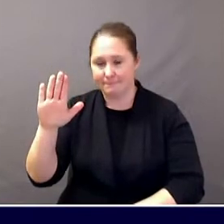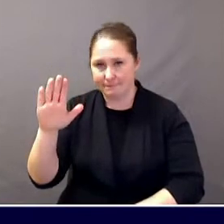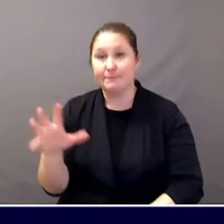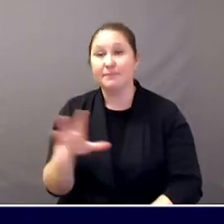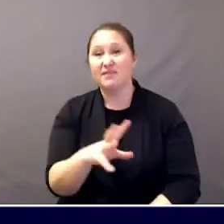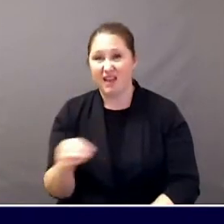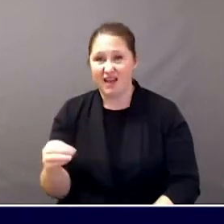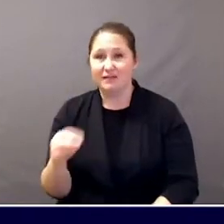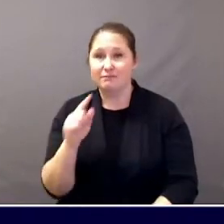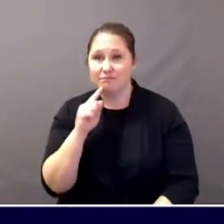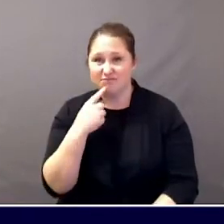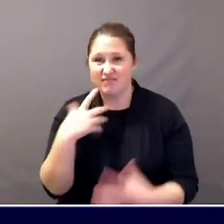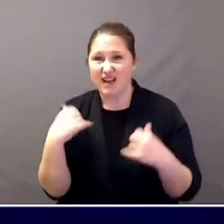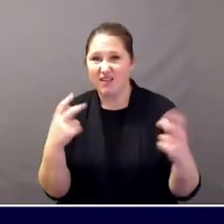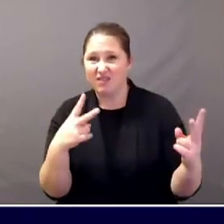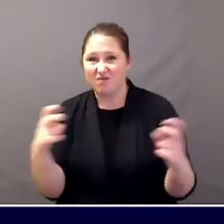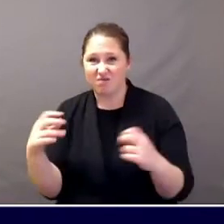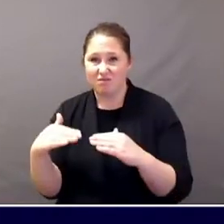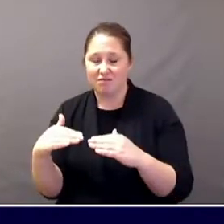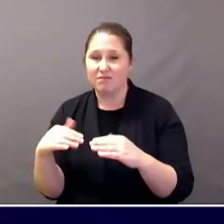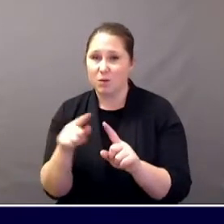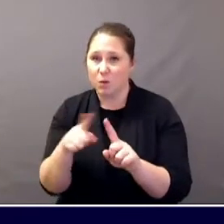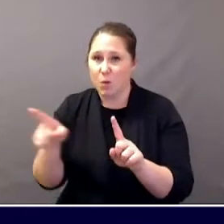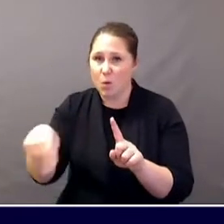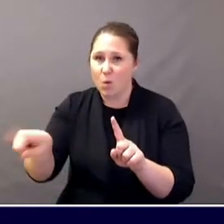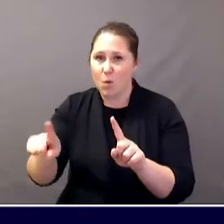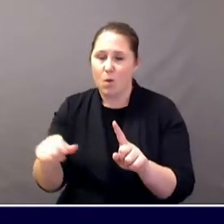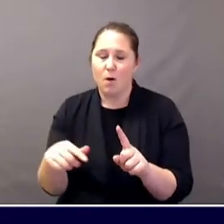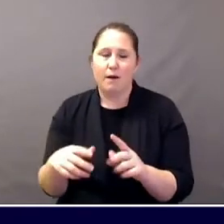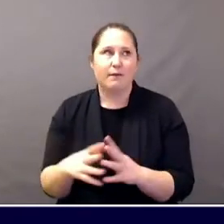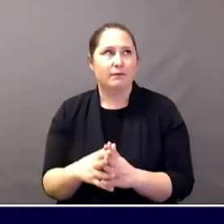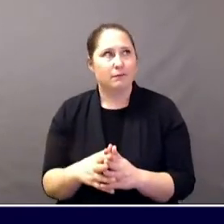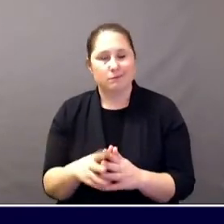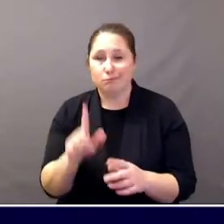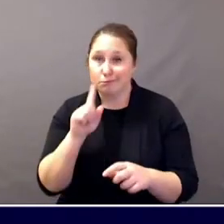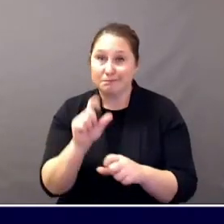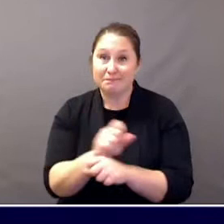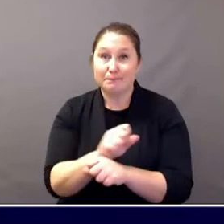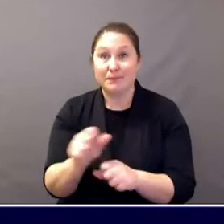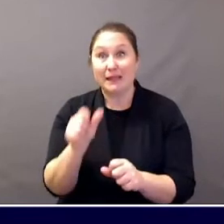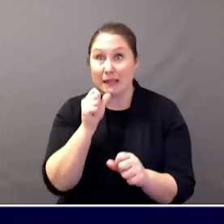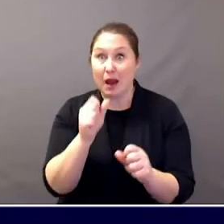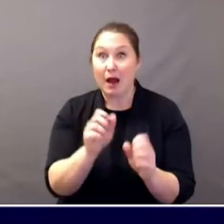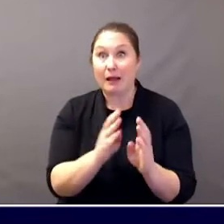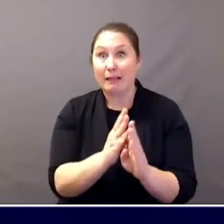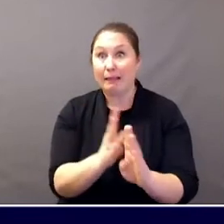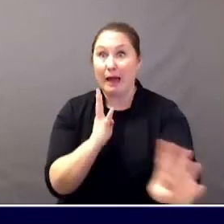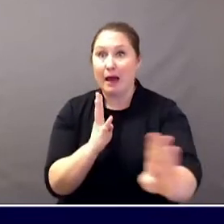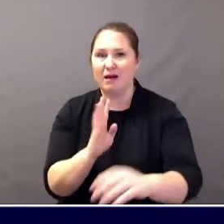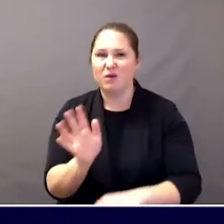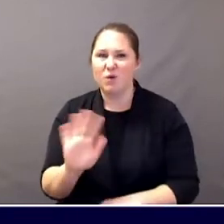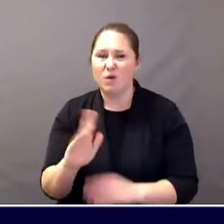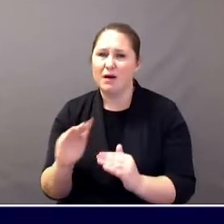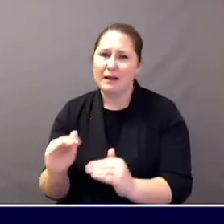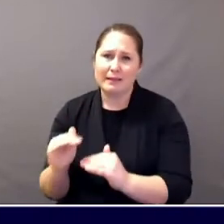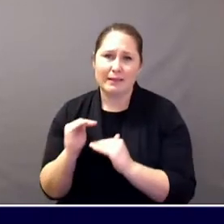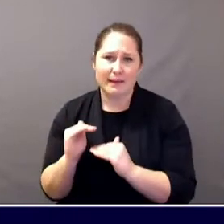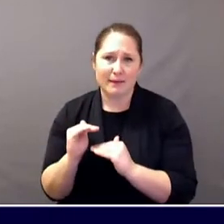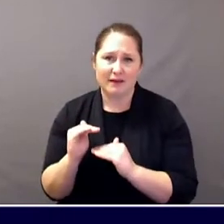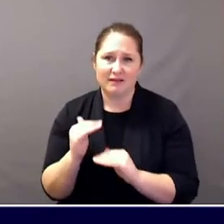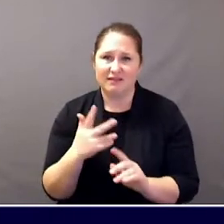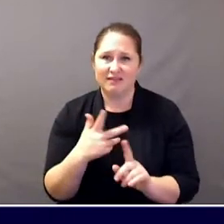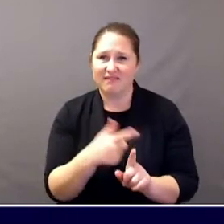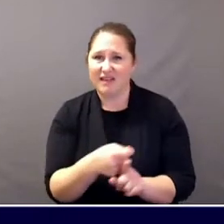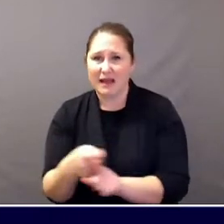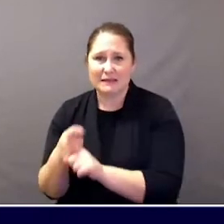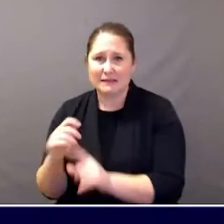speak, although we don't like to think there's a line, but based on the limited supply, we are prioritizing